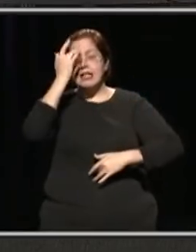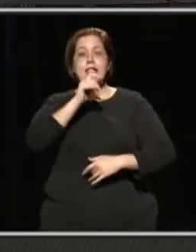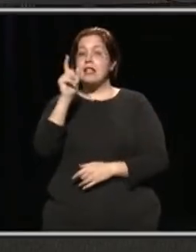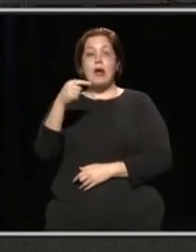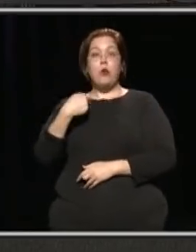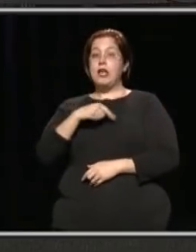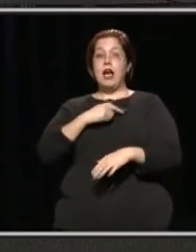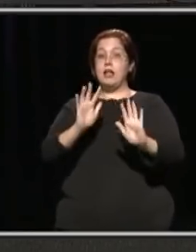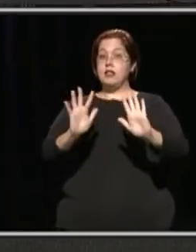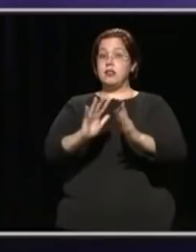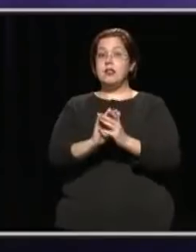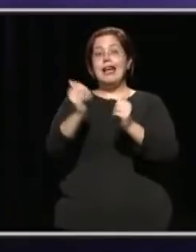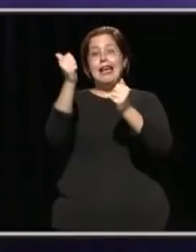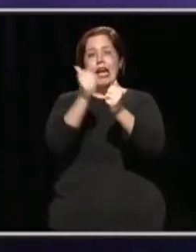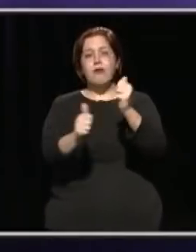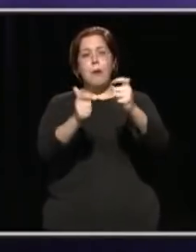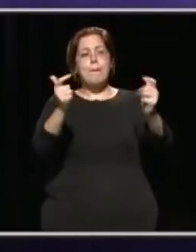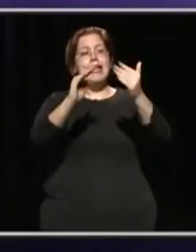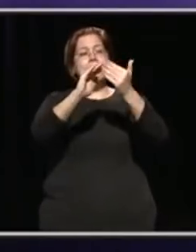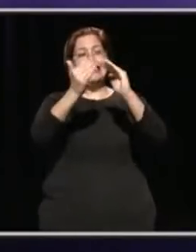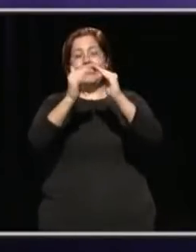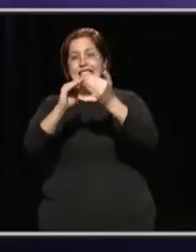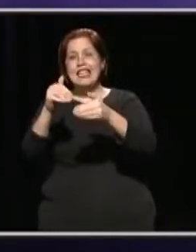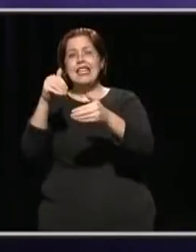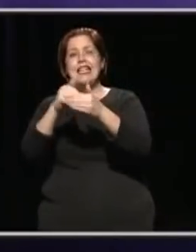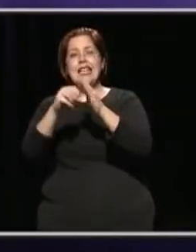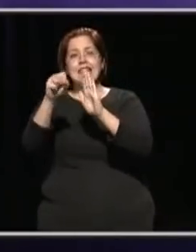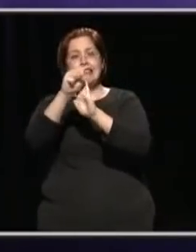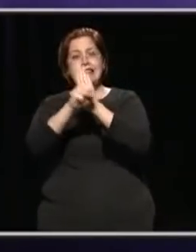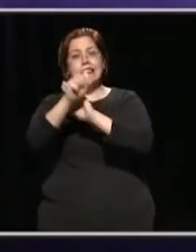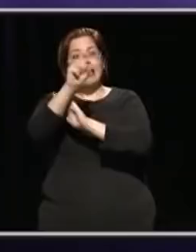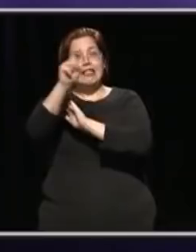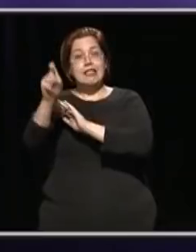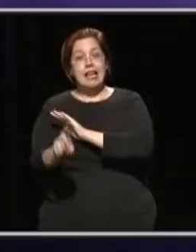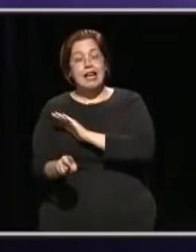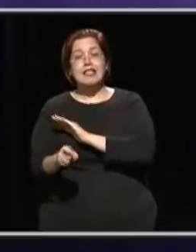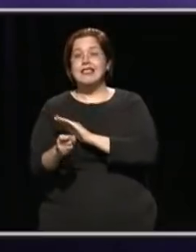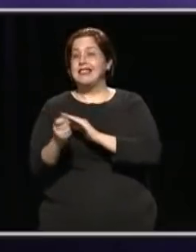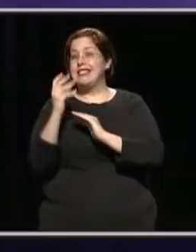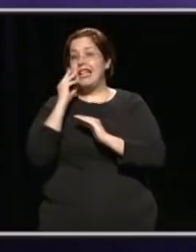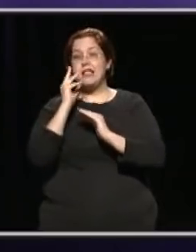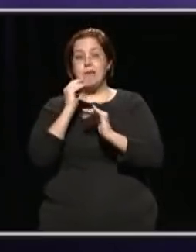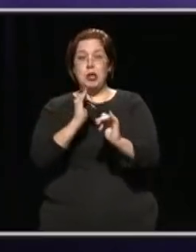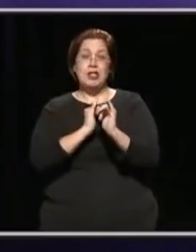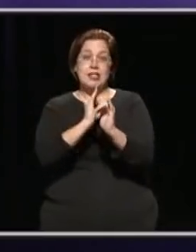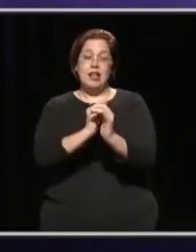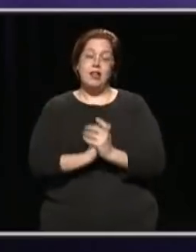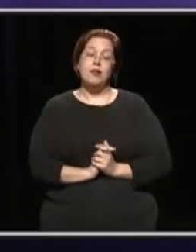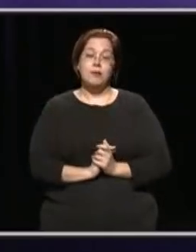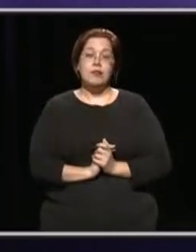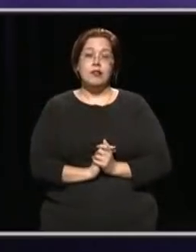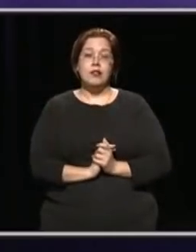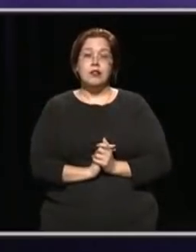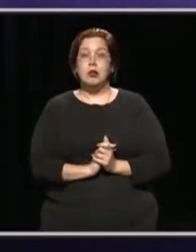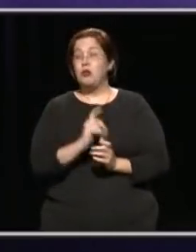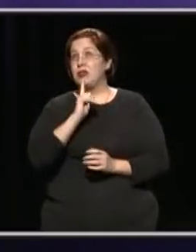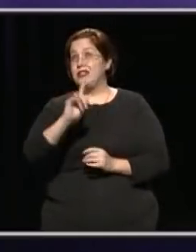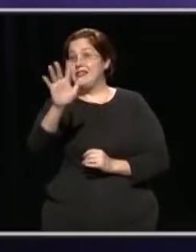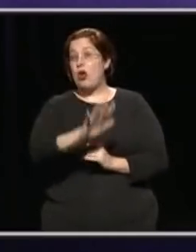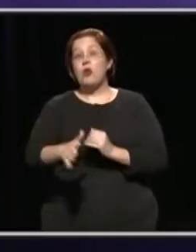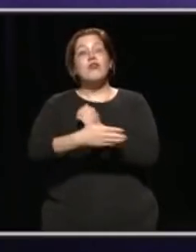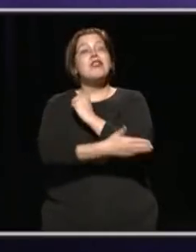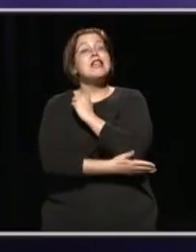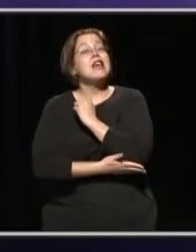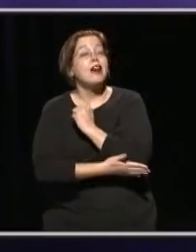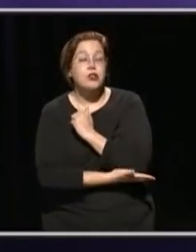us. It's every major metropolitan area in the state that's just running about the same thing we are. Even across the nation, you're